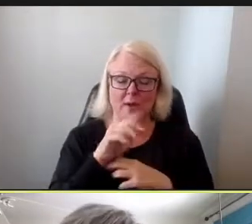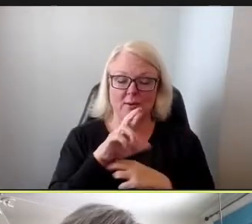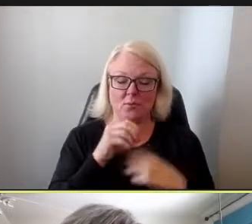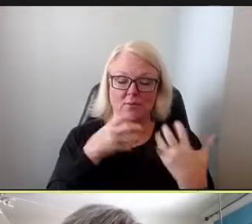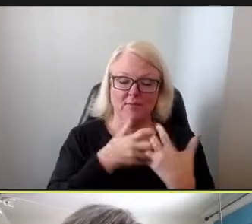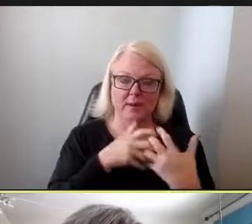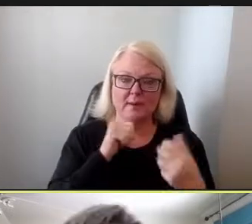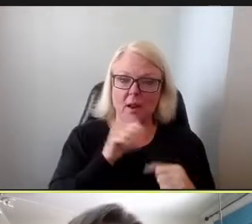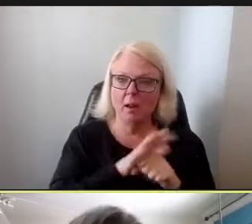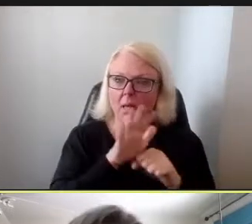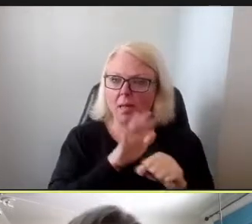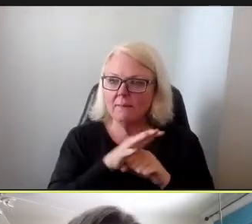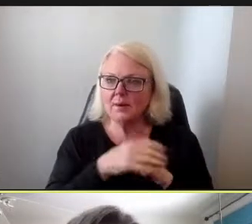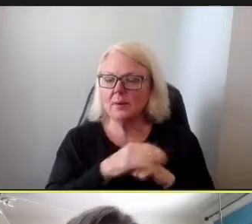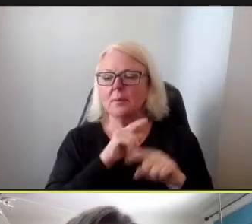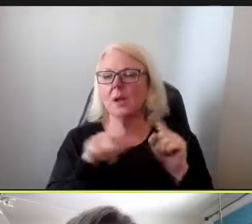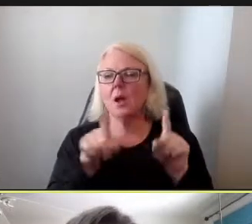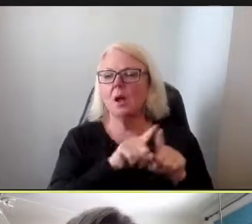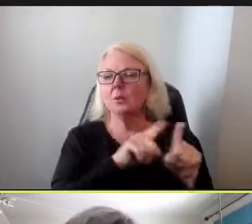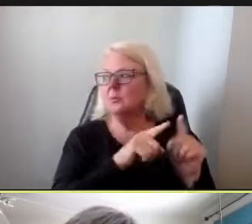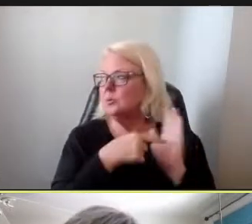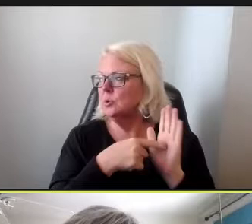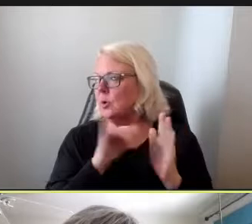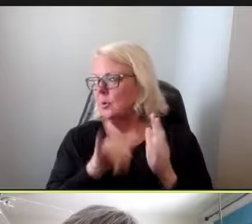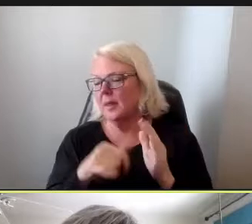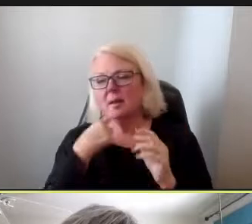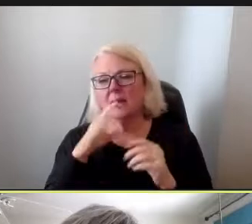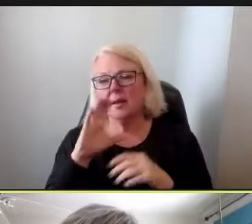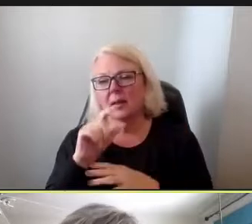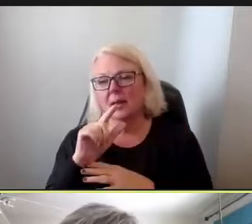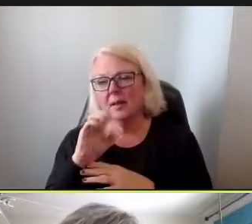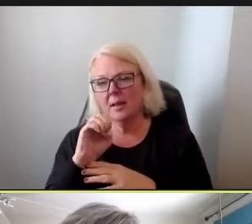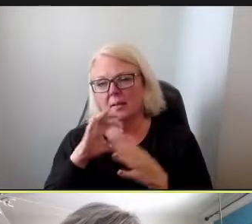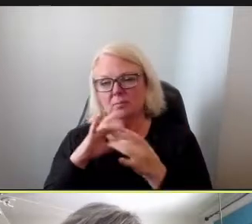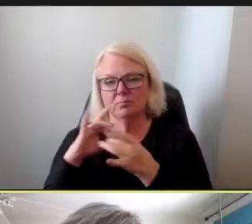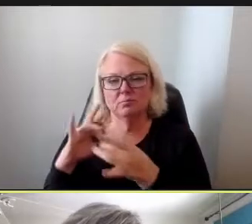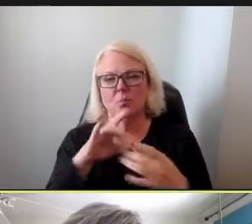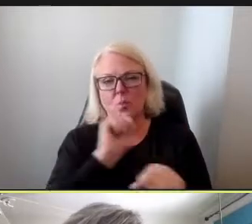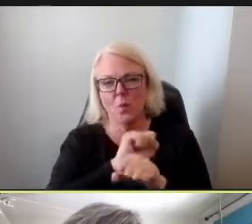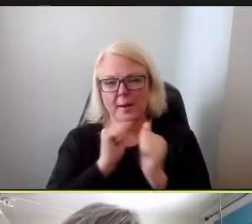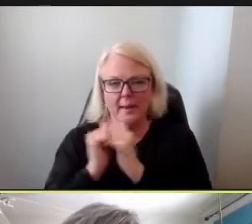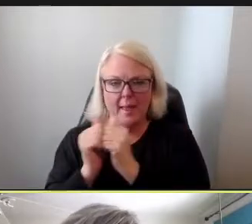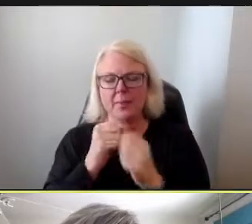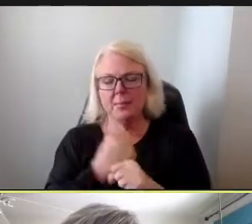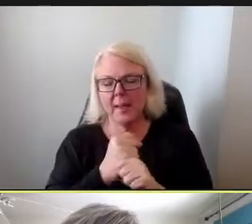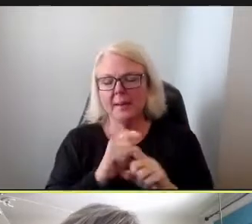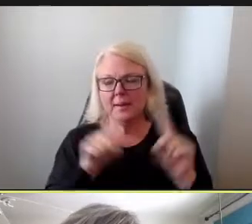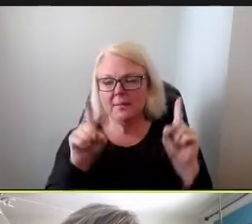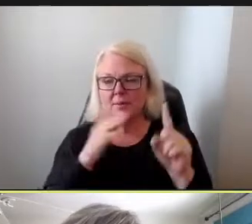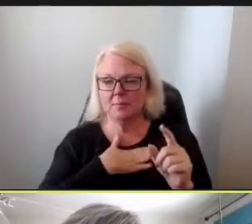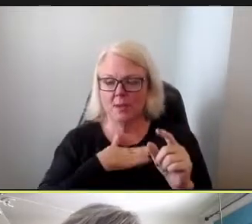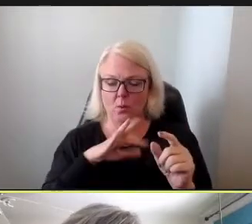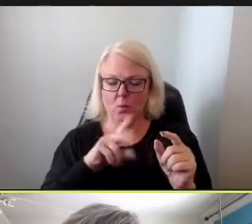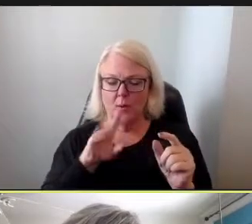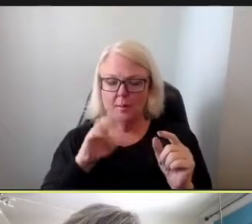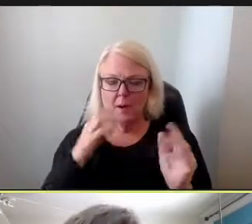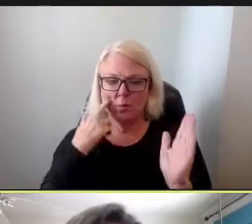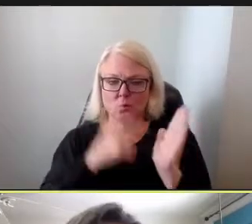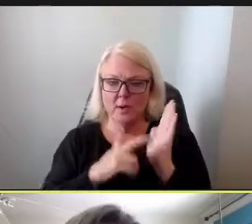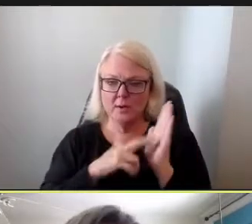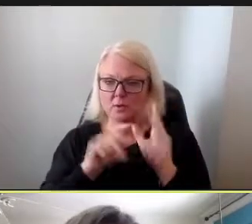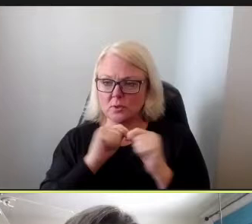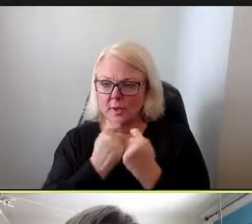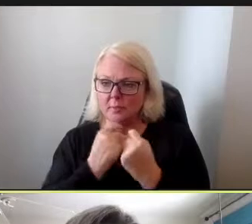enough. But it also shows that at times, collective moves do make a difference. My would-be research team banded together